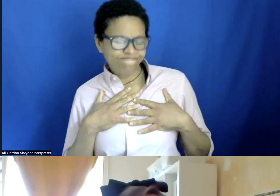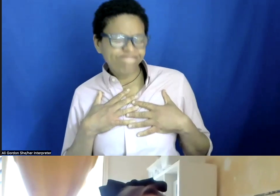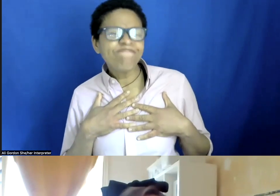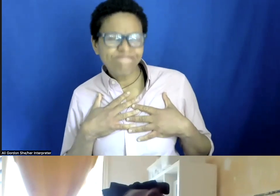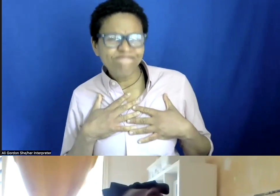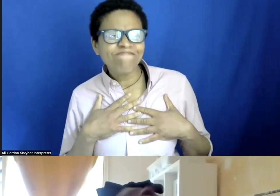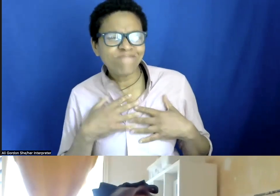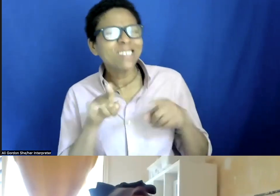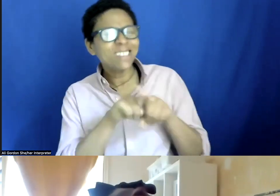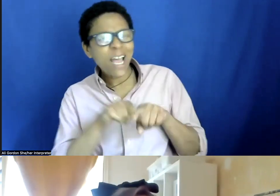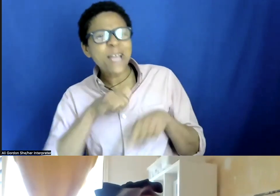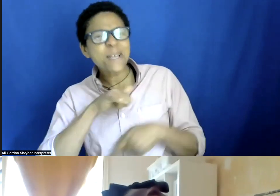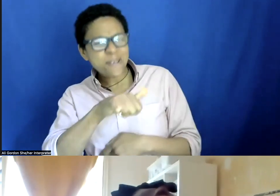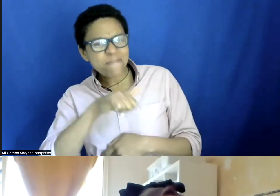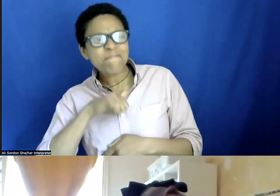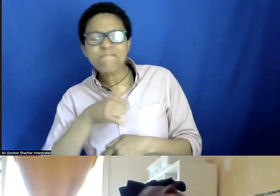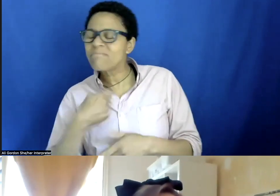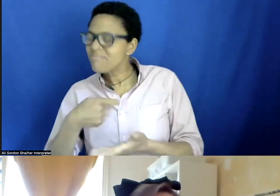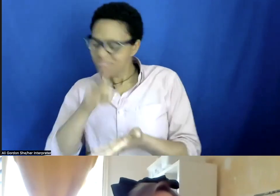for that, because that really,